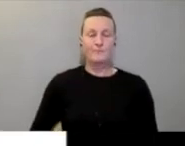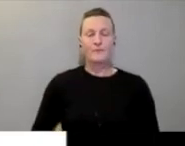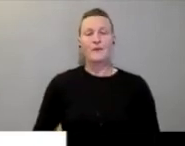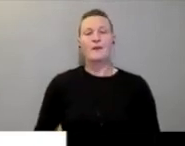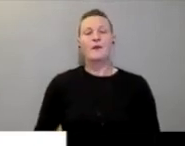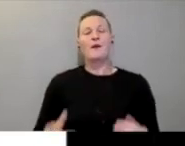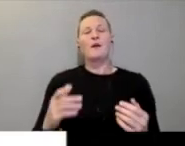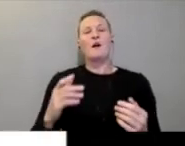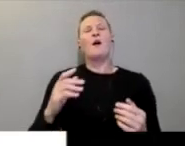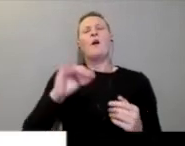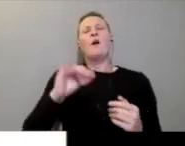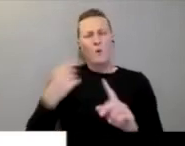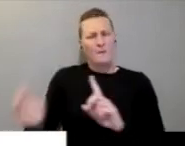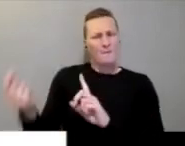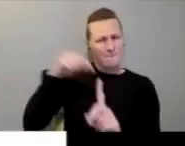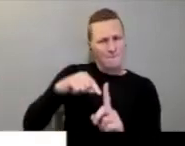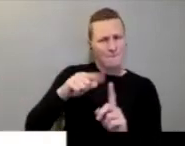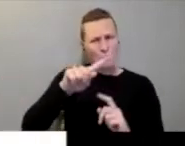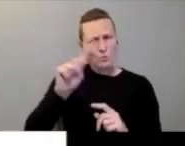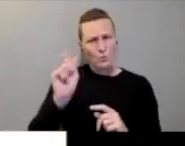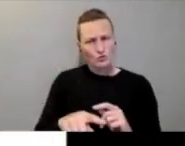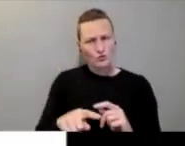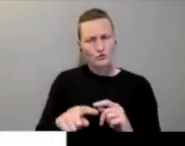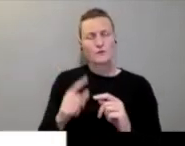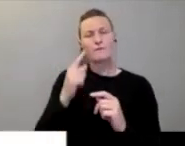wanted to clarify, partly the reason that we